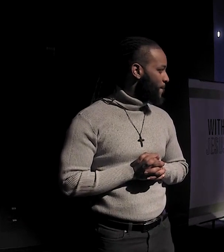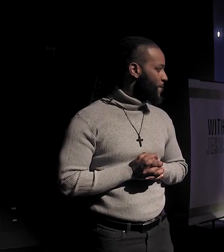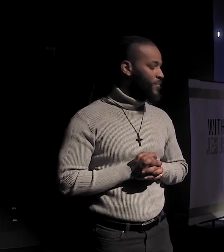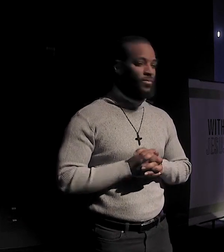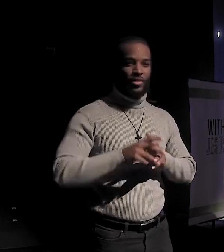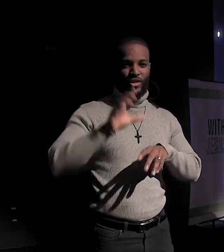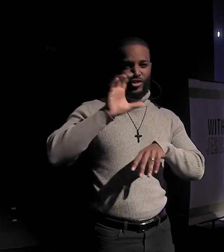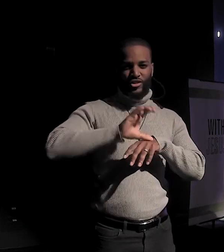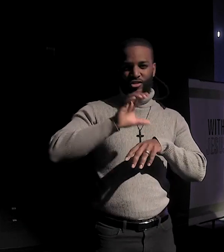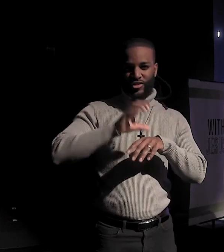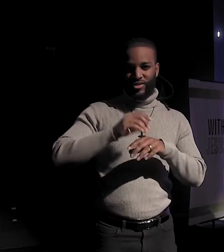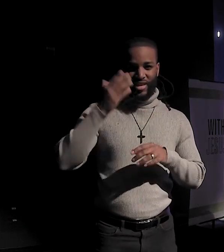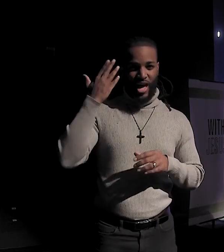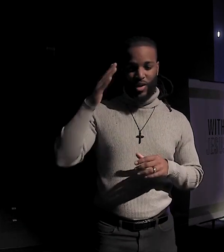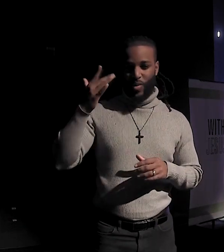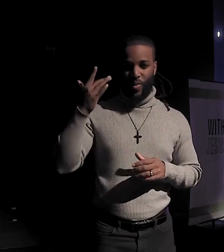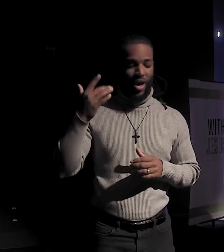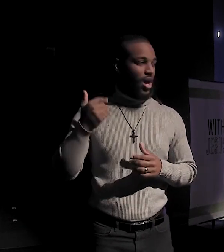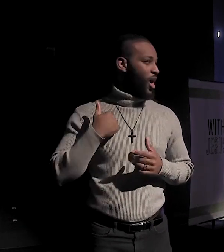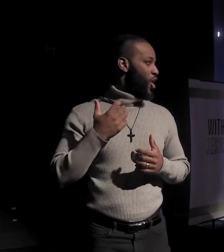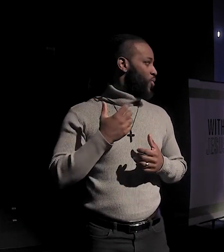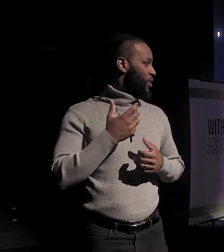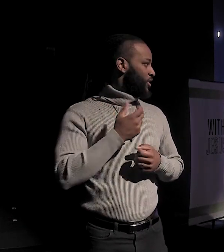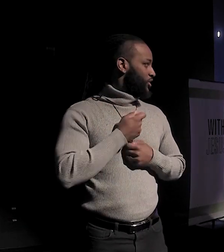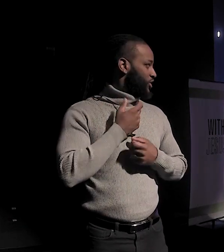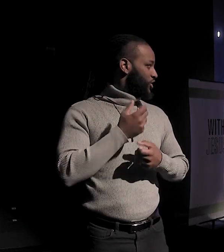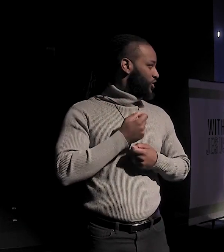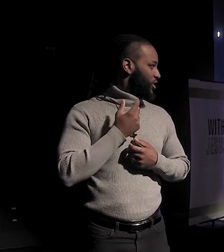Church, I don't know why I feel compelled to share it, but I